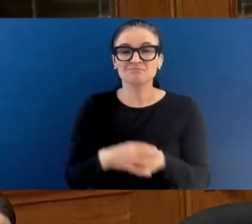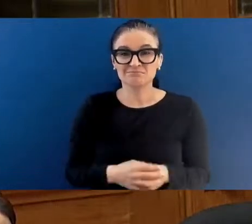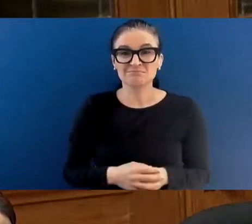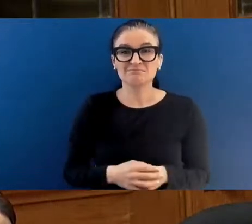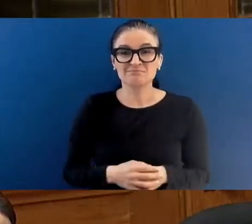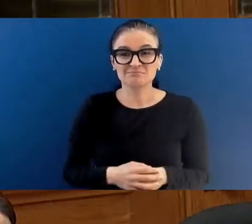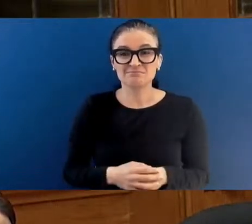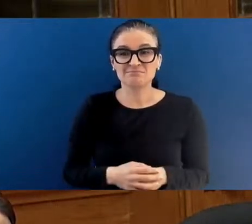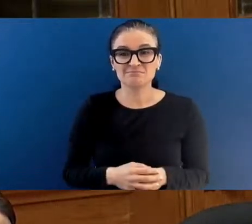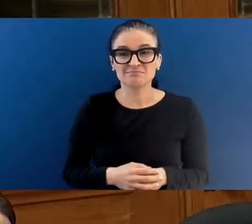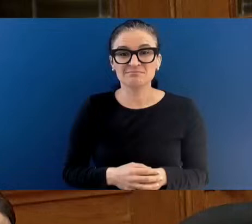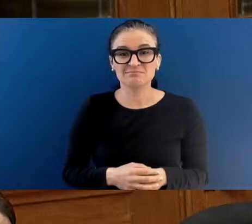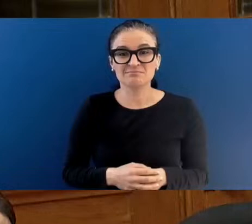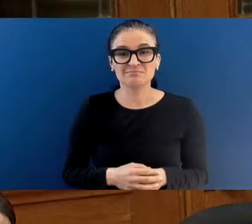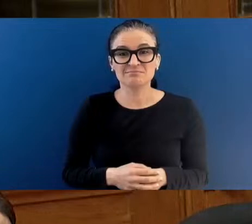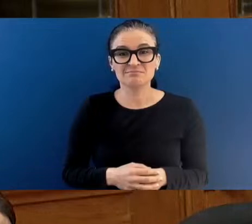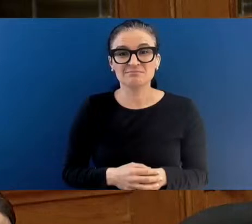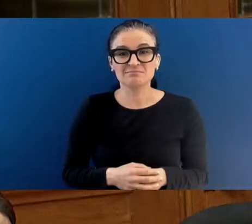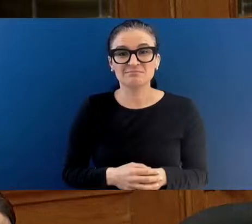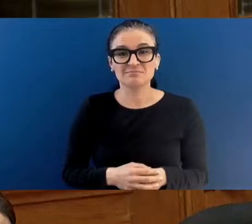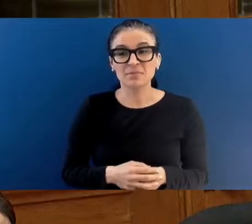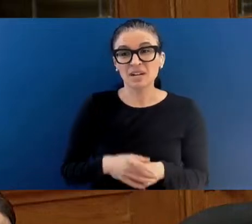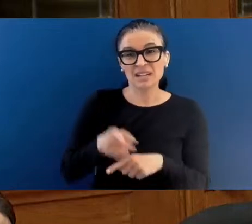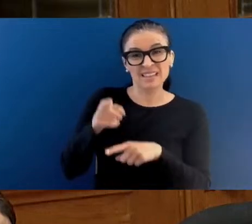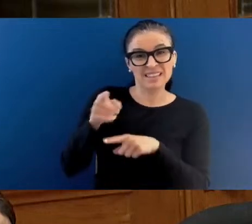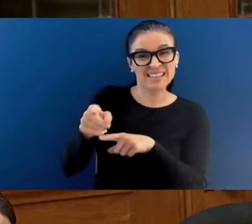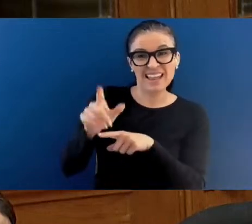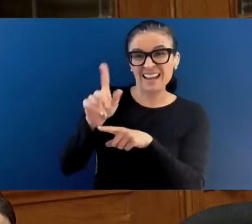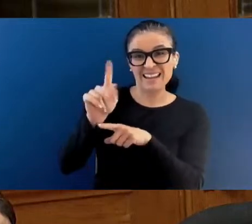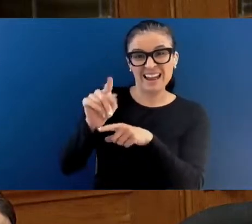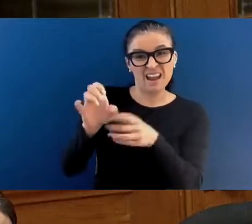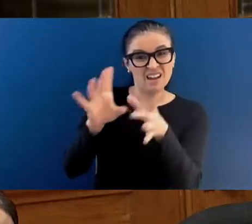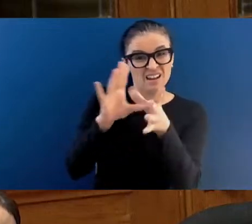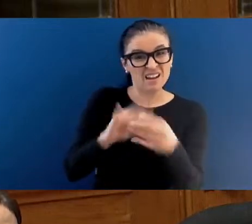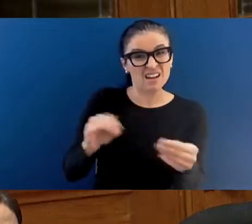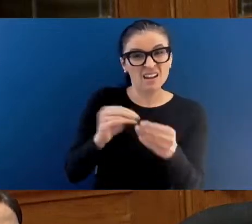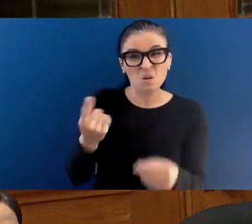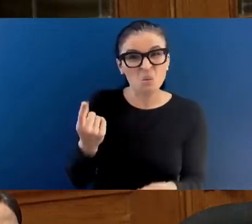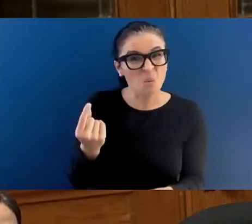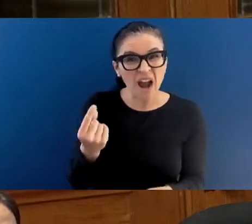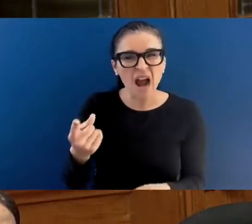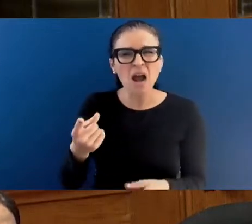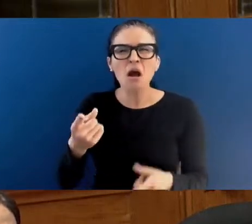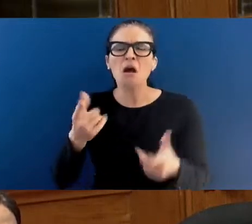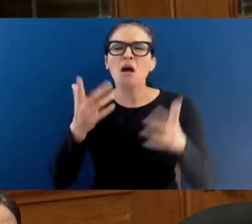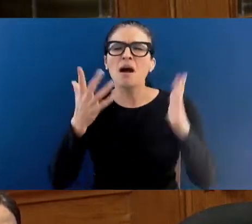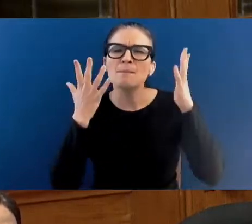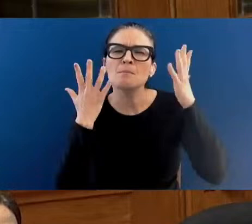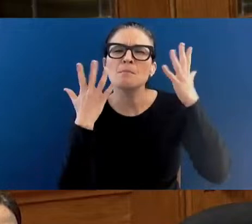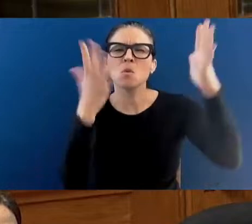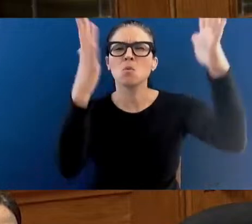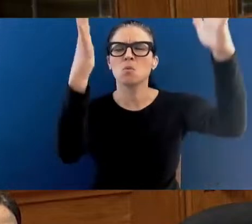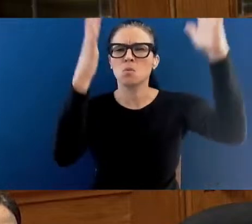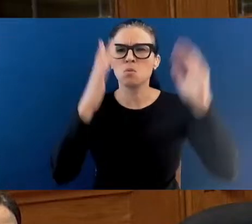Kate praises the unimaginable violence, rape,